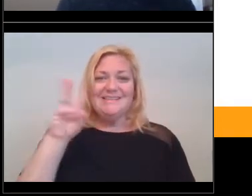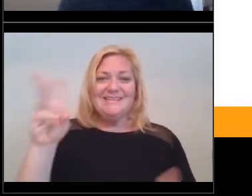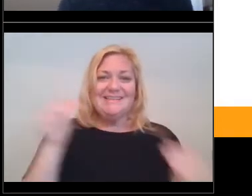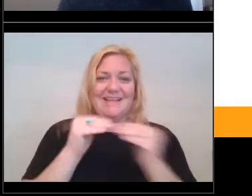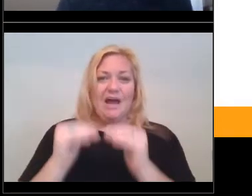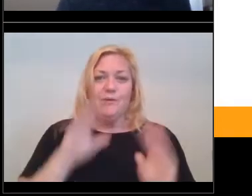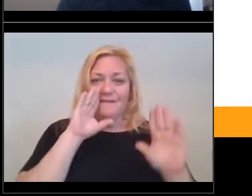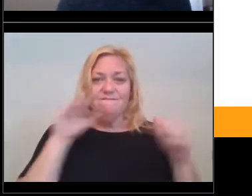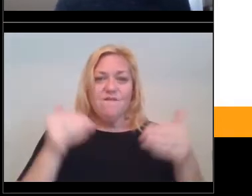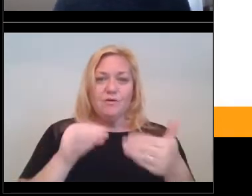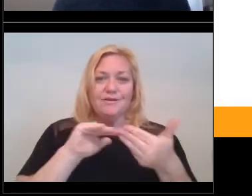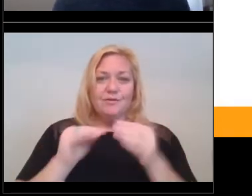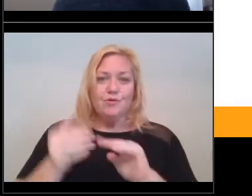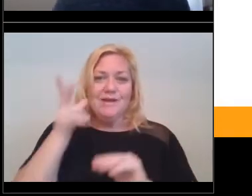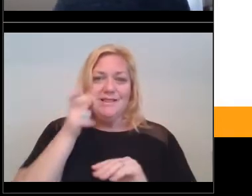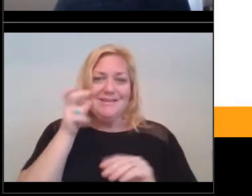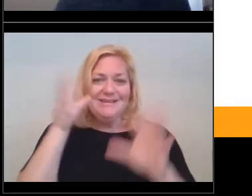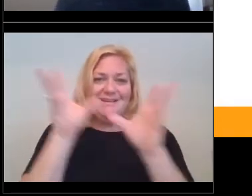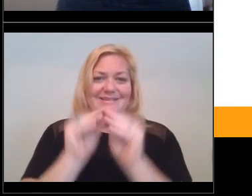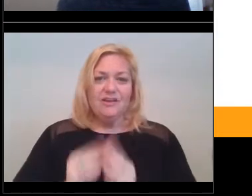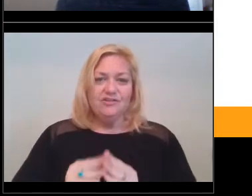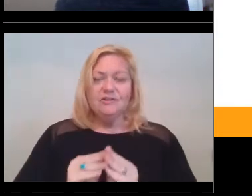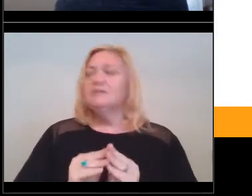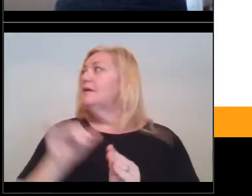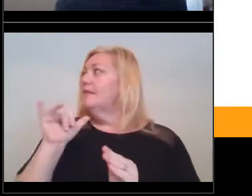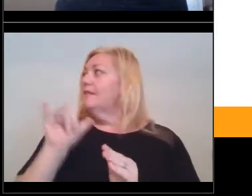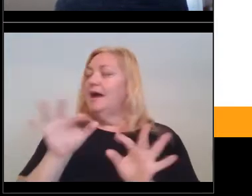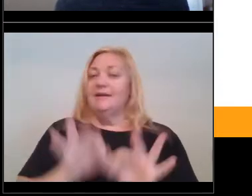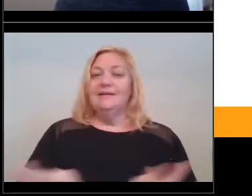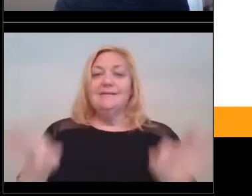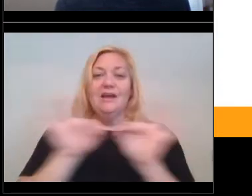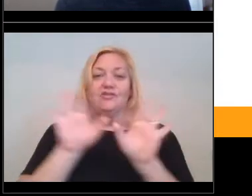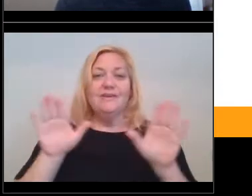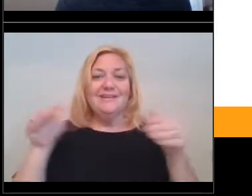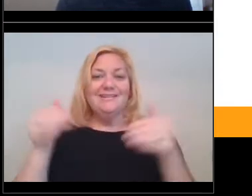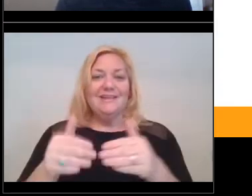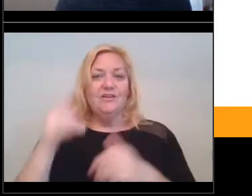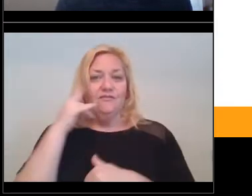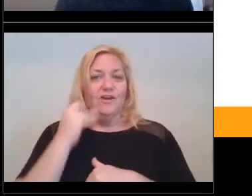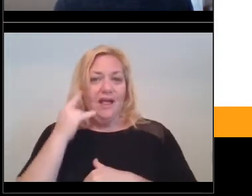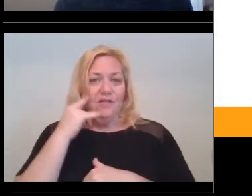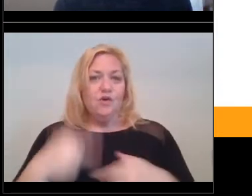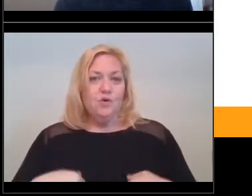equity-focused community listening sessions that essentially center California residents. And